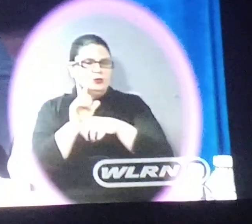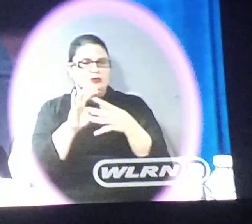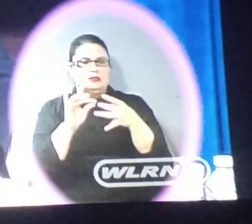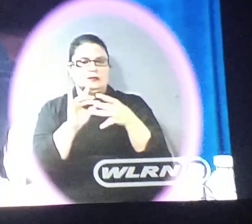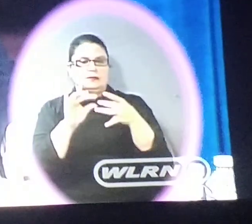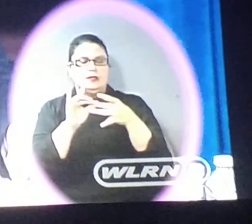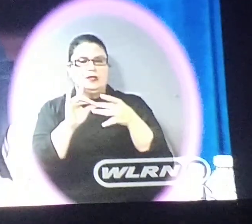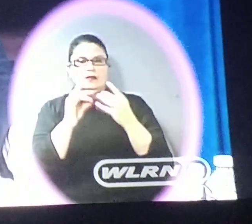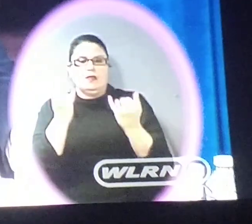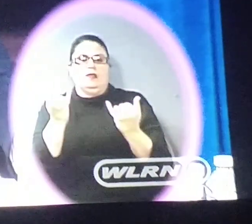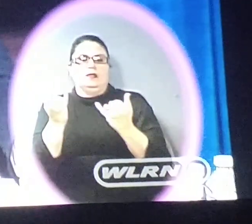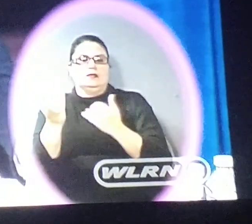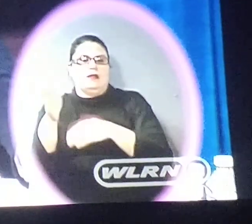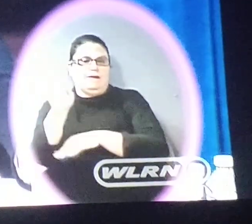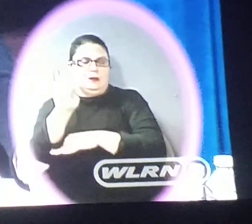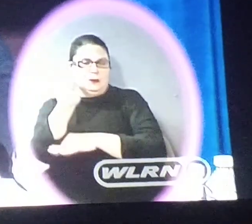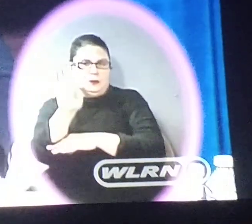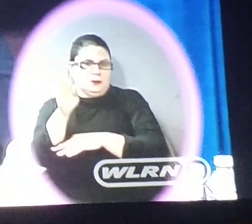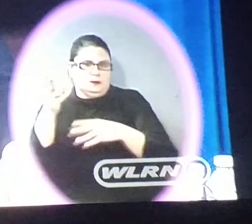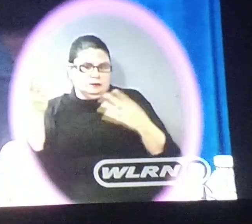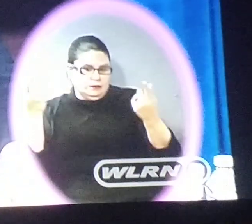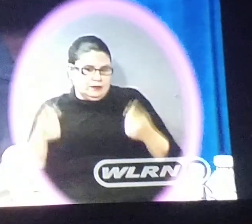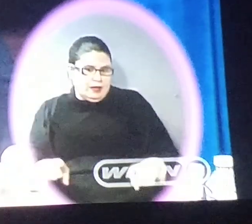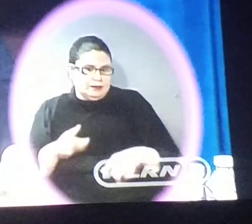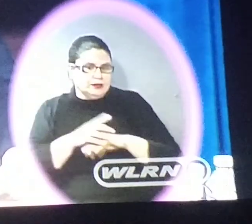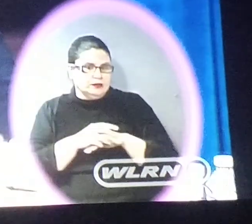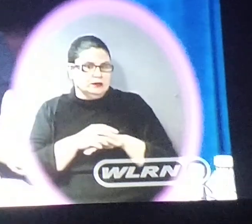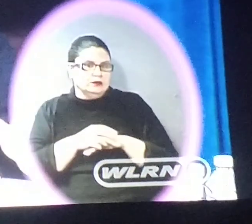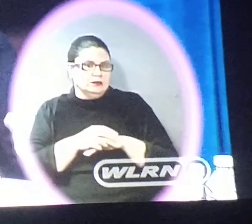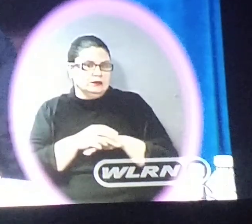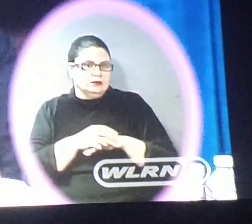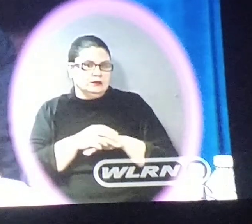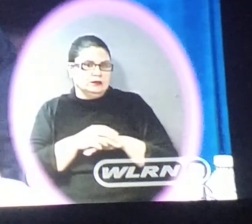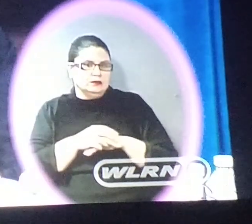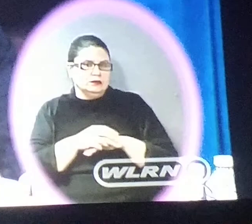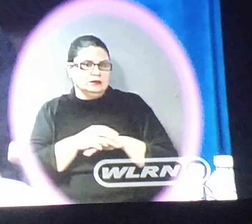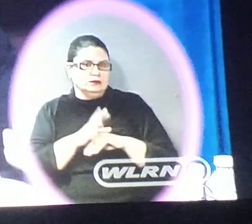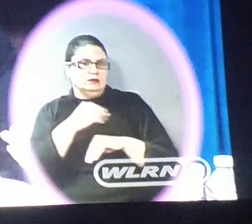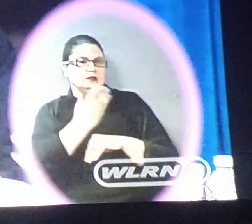not have been in the list, but it was something that was